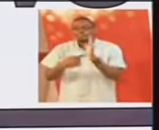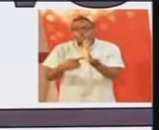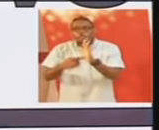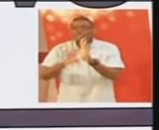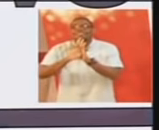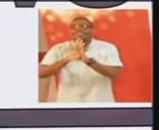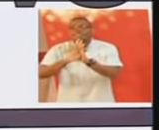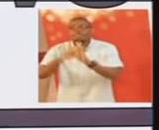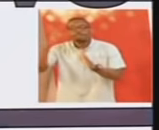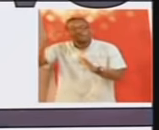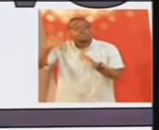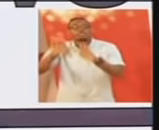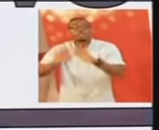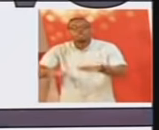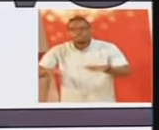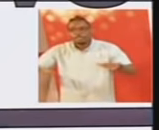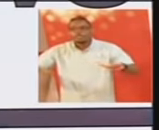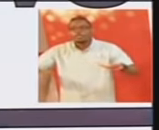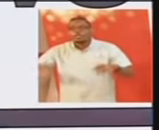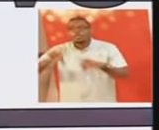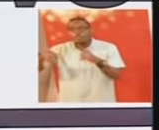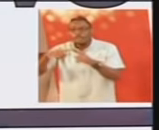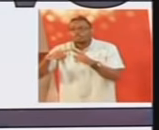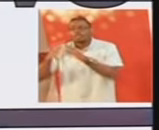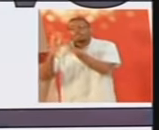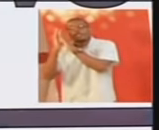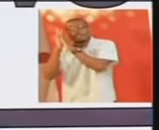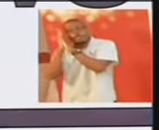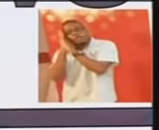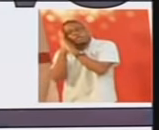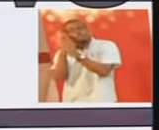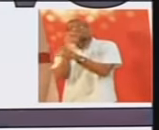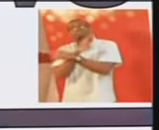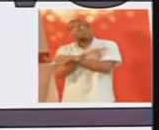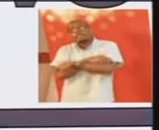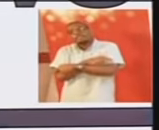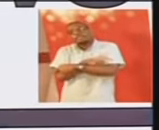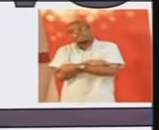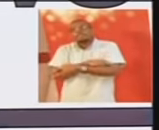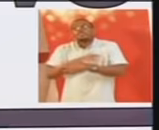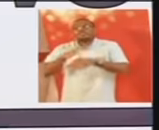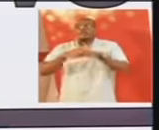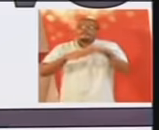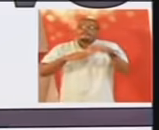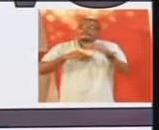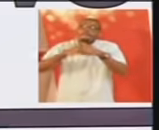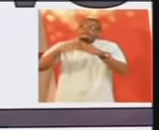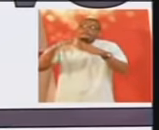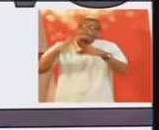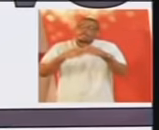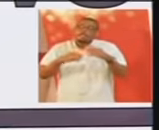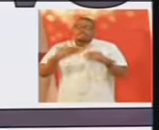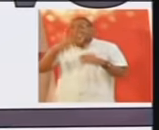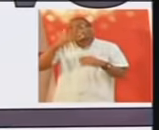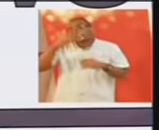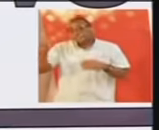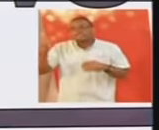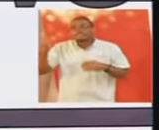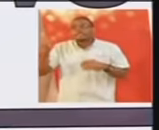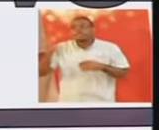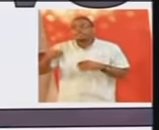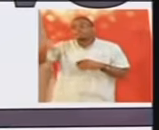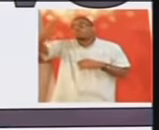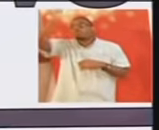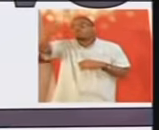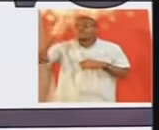children. And when we lay down in bed at night, we can rest easy, knowing that we have done our best and we have done our duty to our God and to